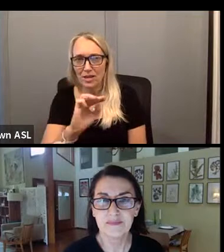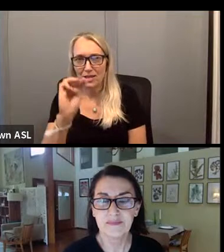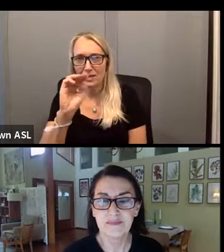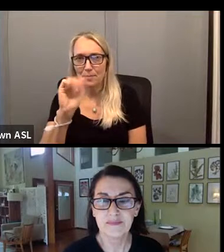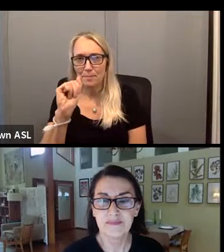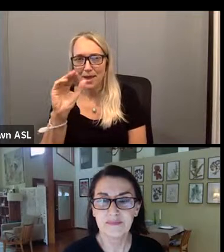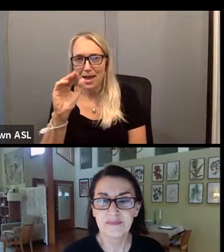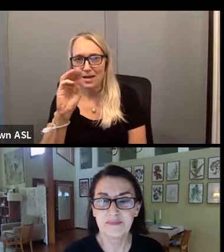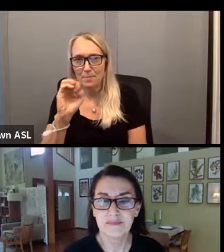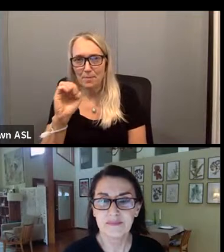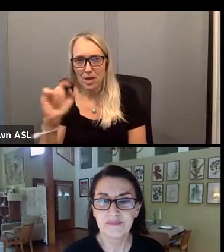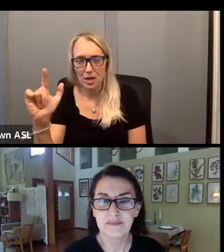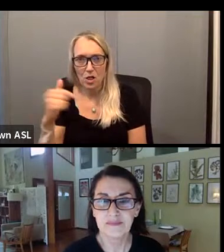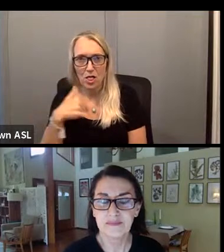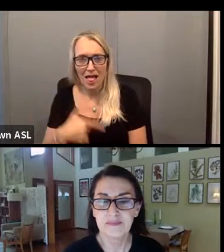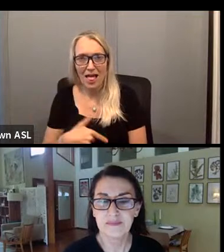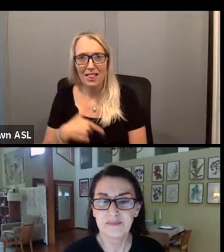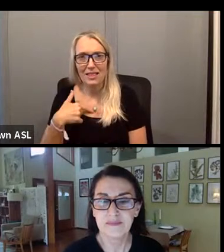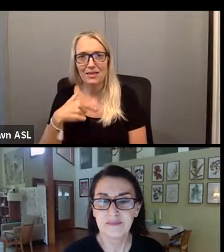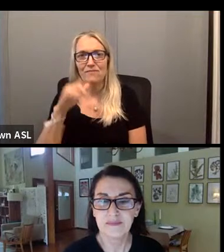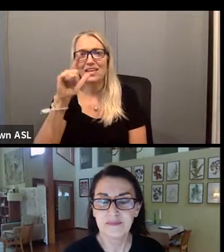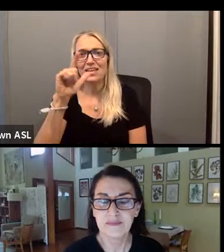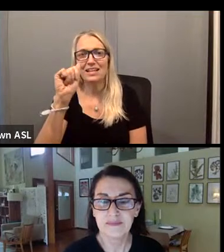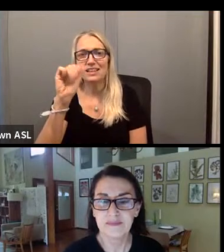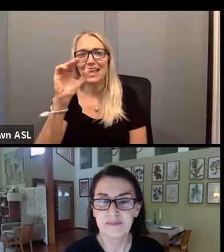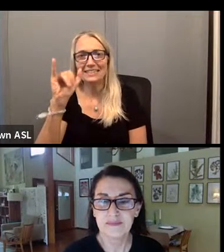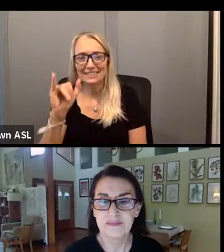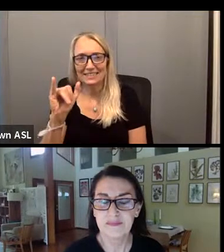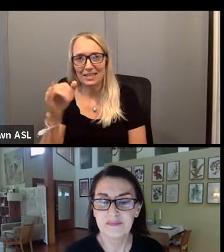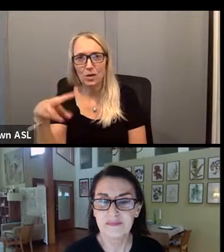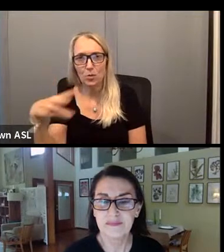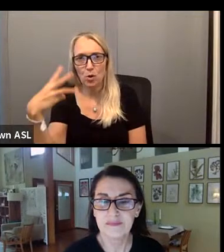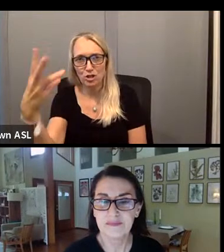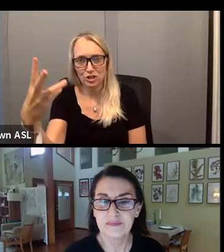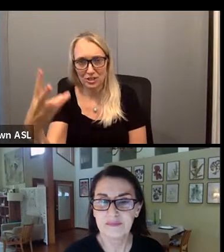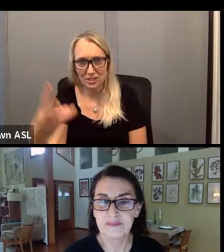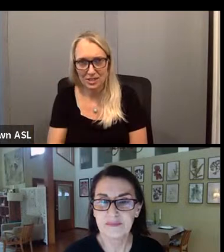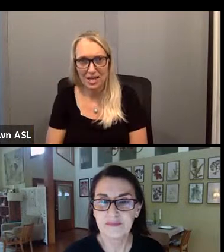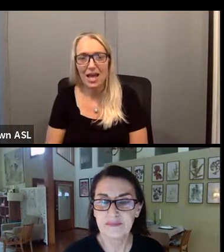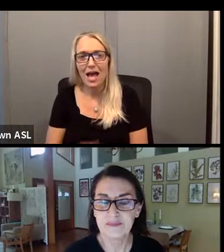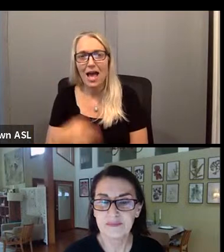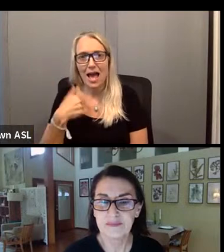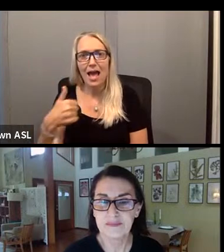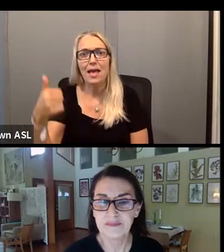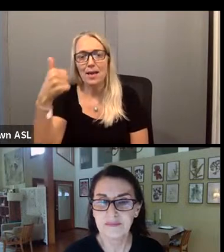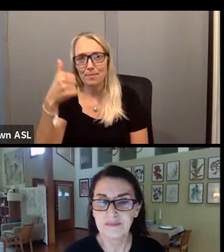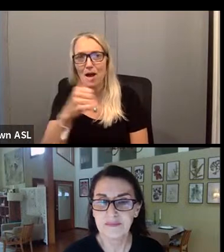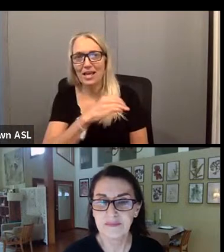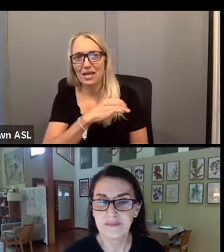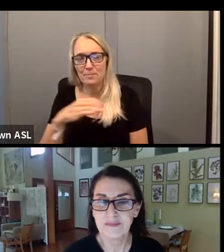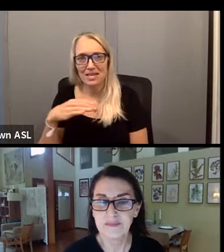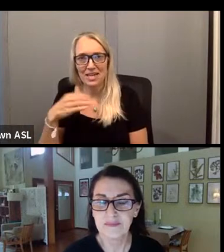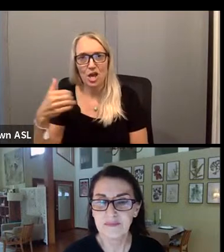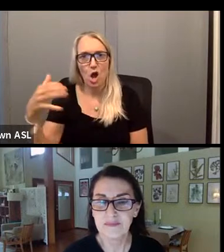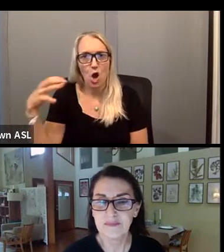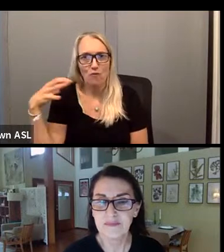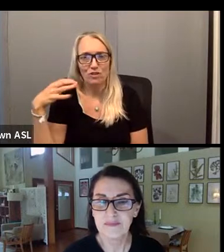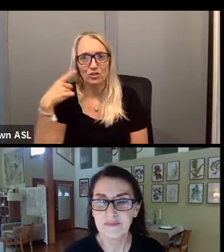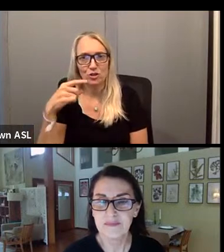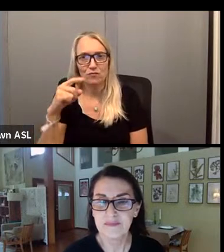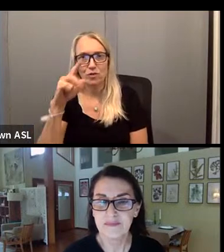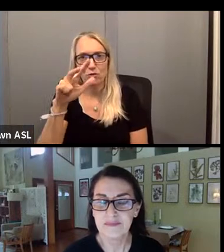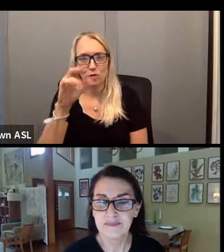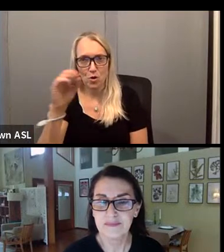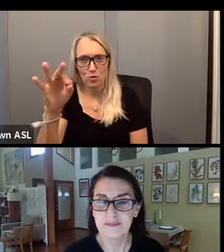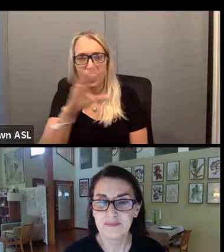a resident of Lacey, Washington, where I'm a precinct committee officer for 309. I'm also a Lacey